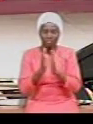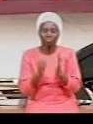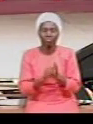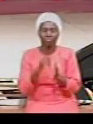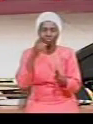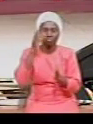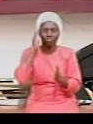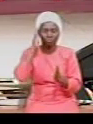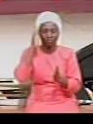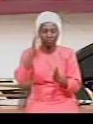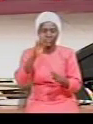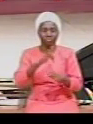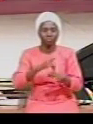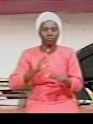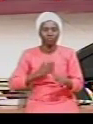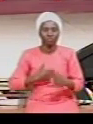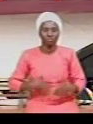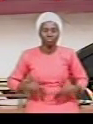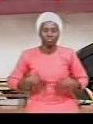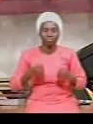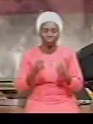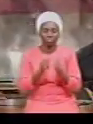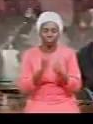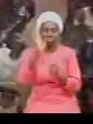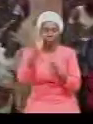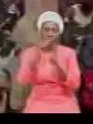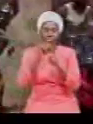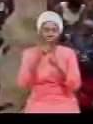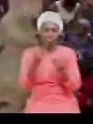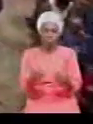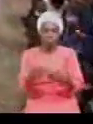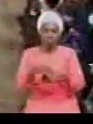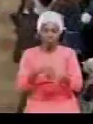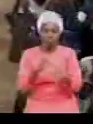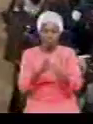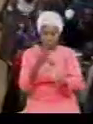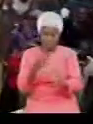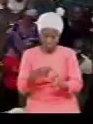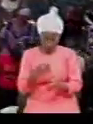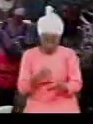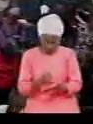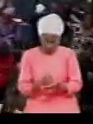our lives with your word tonight in Jesus' name.